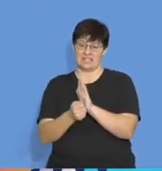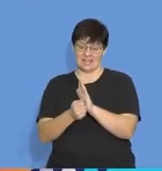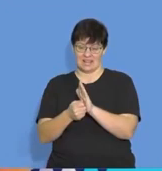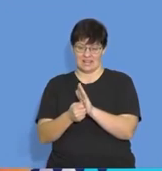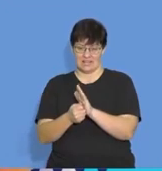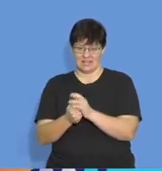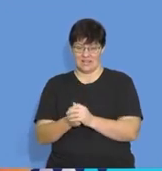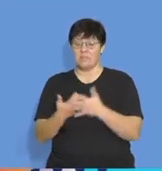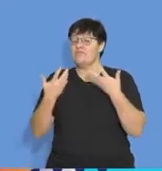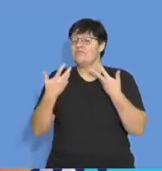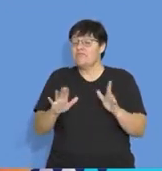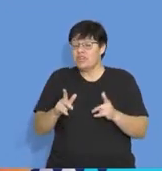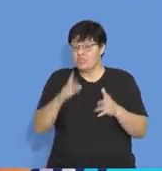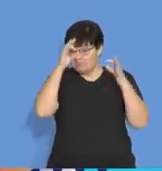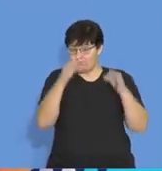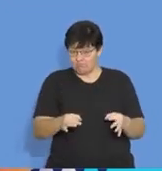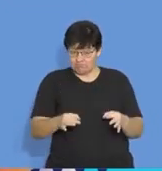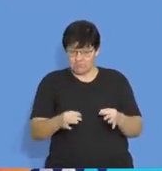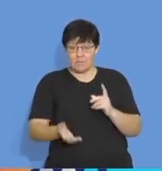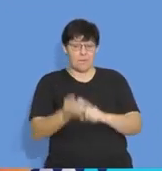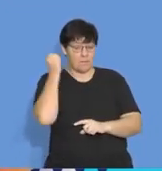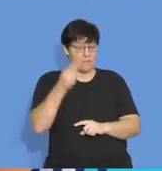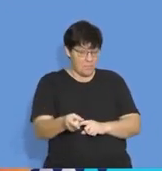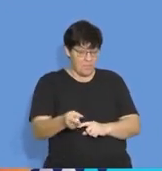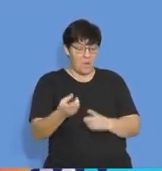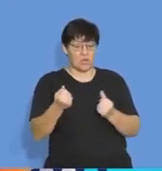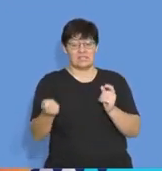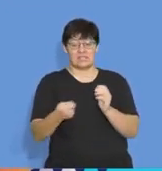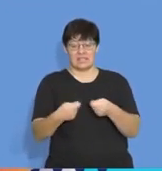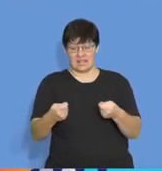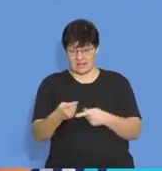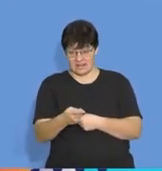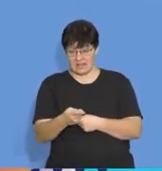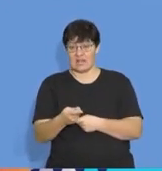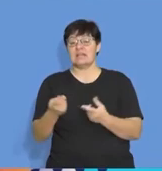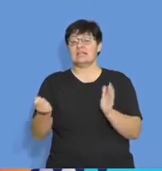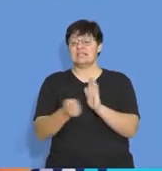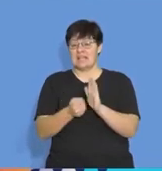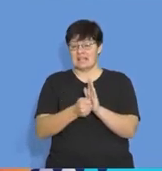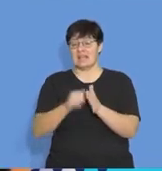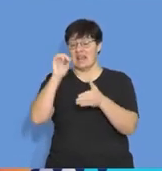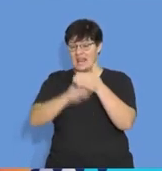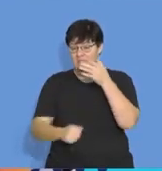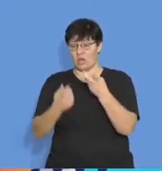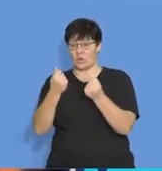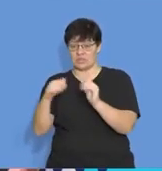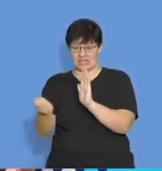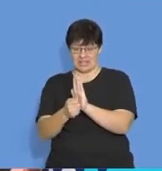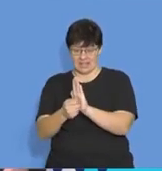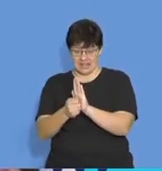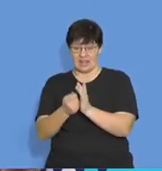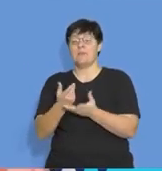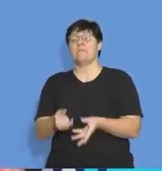you've determined your cost of sales figure, it will be your sales less your cost of sales to give you your gross